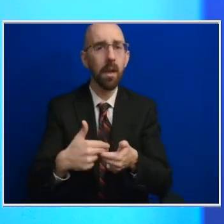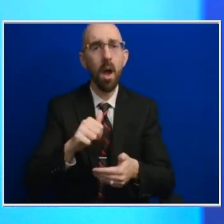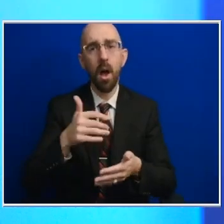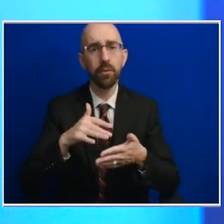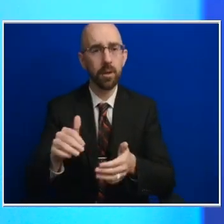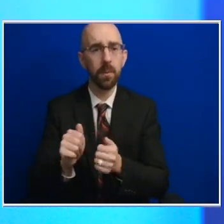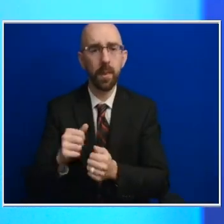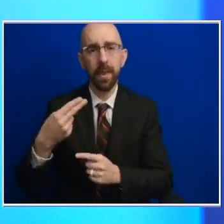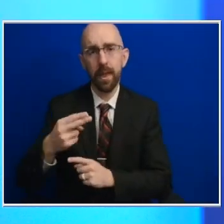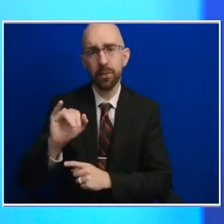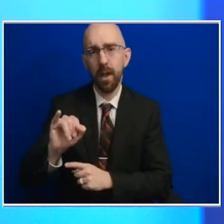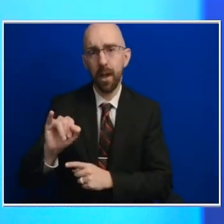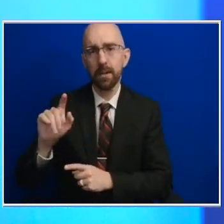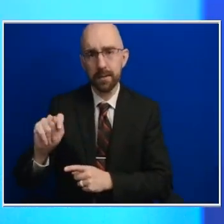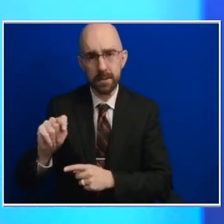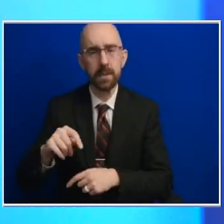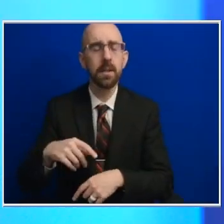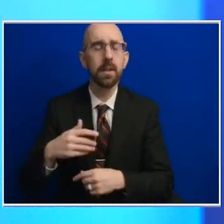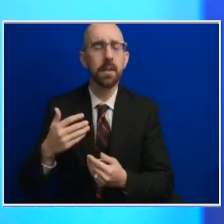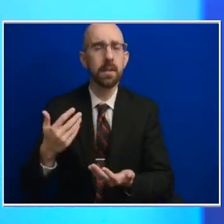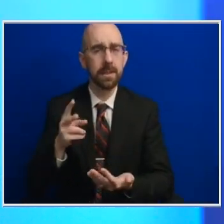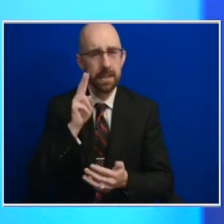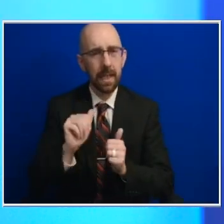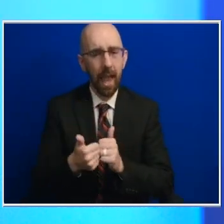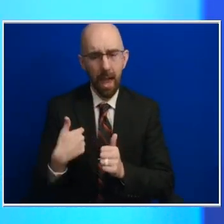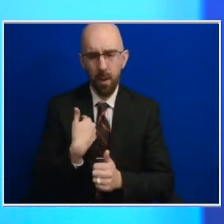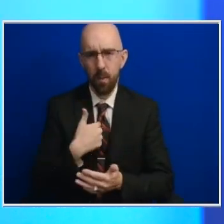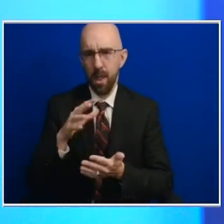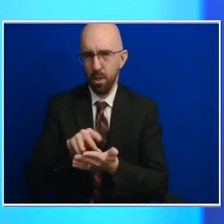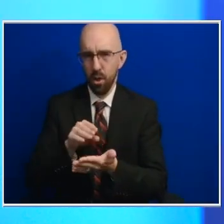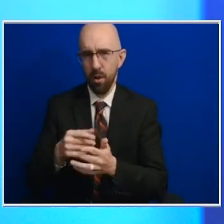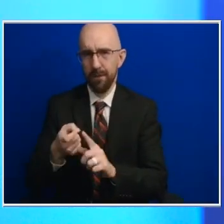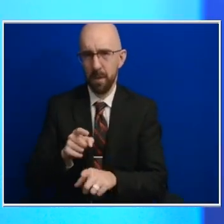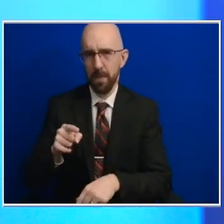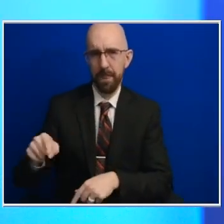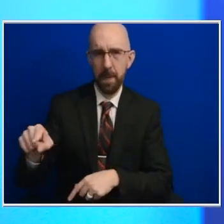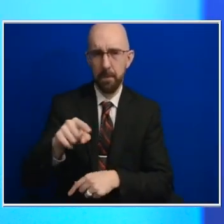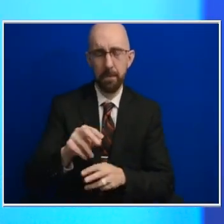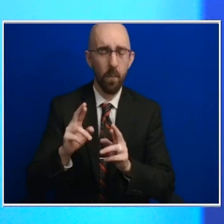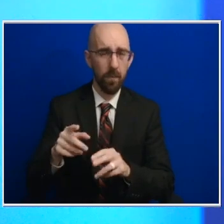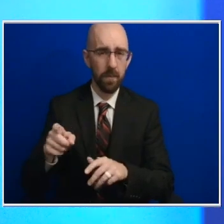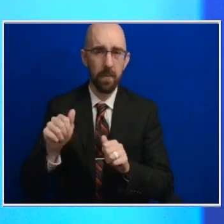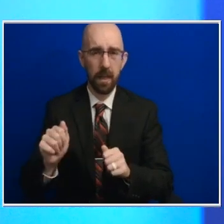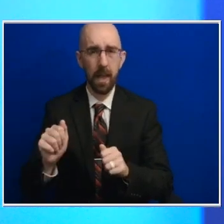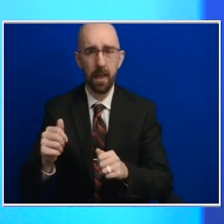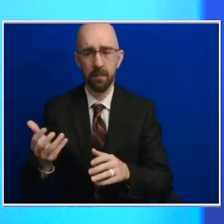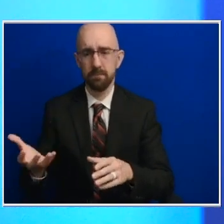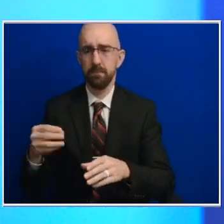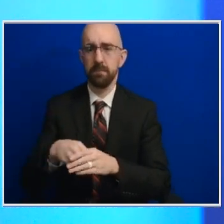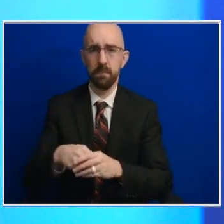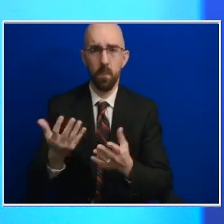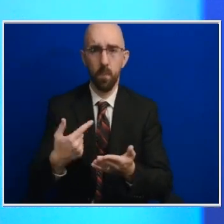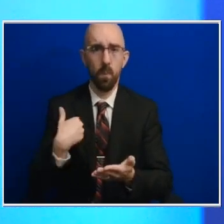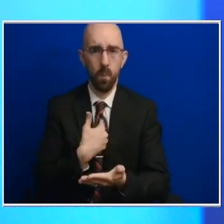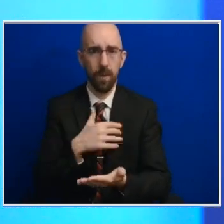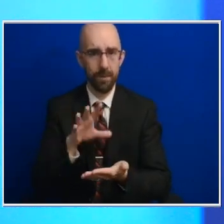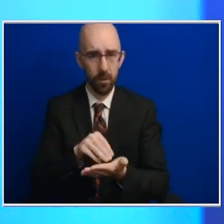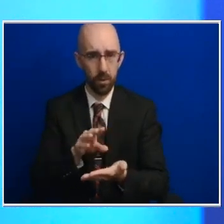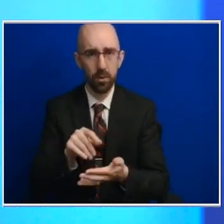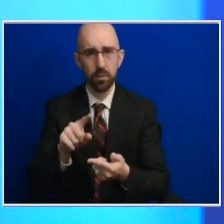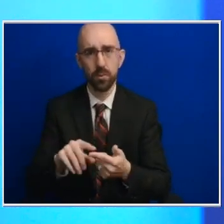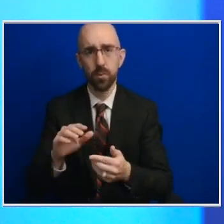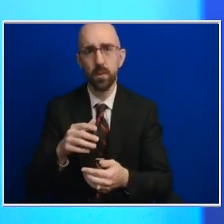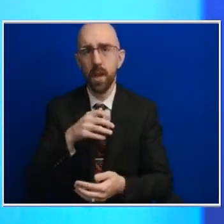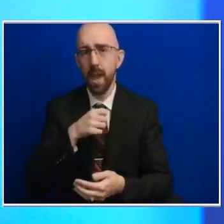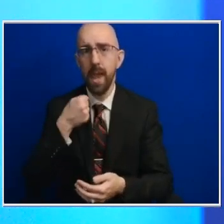interval training, but to see how we can learn from them, and then they can hopefully implement some of the things that we learn to age more successfully